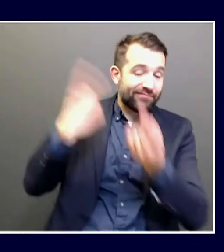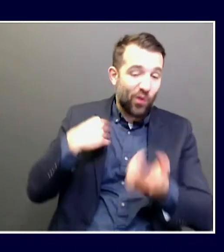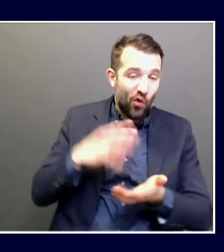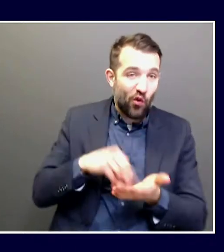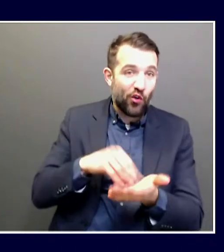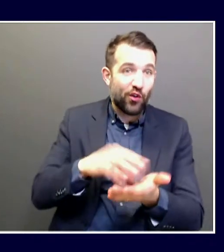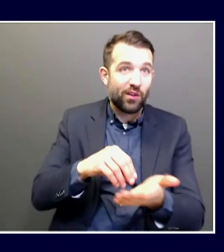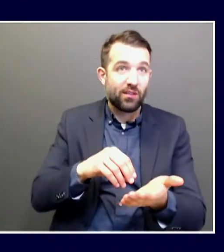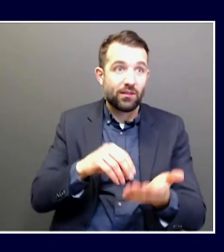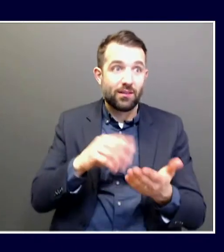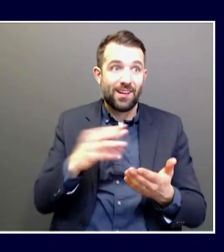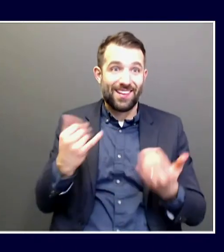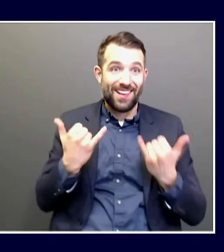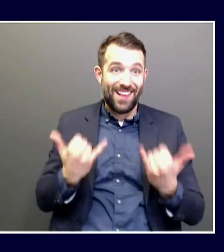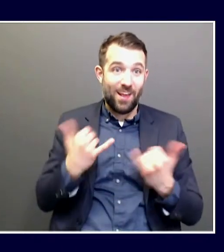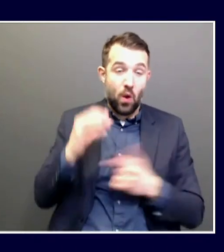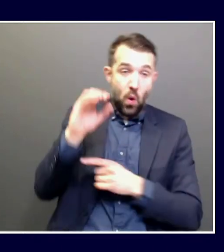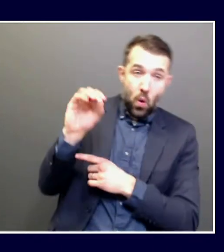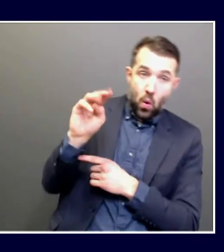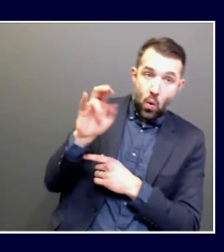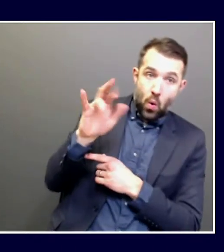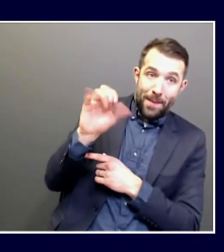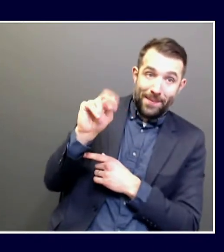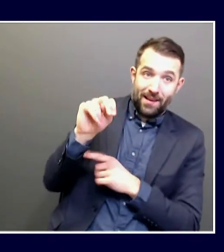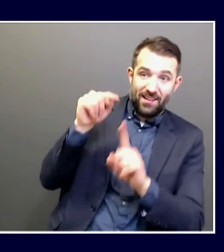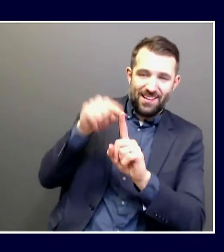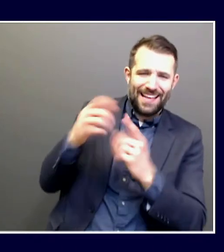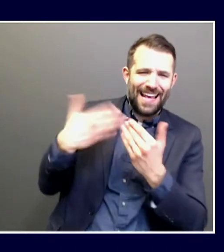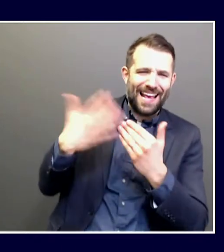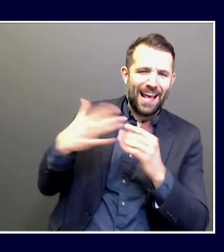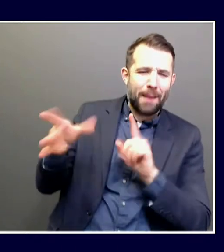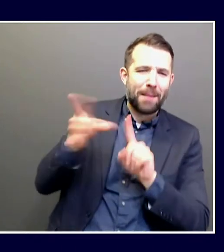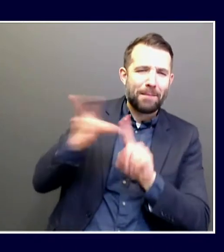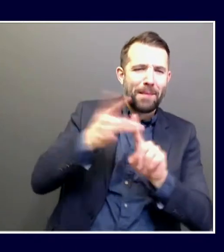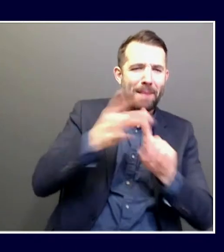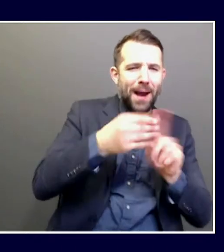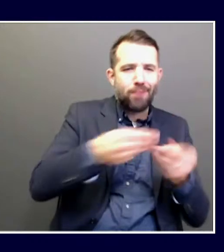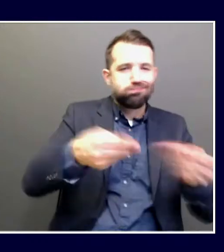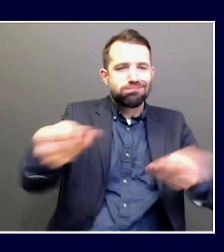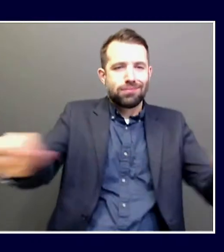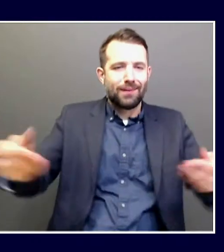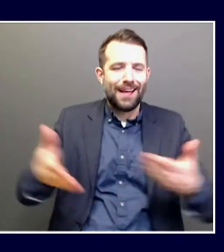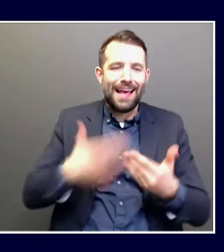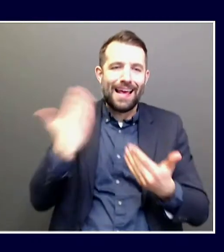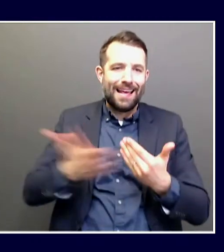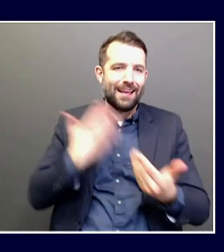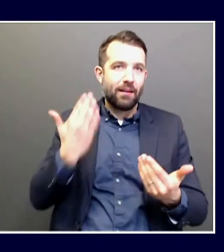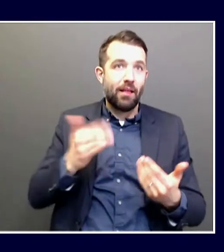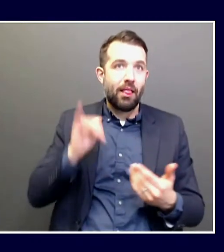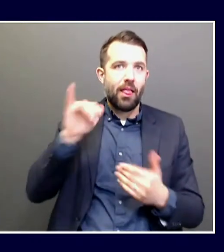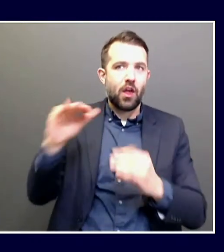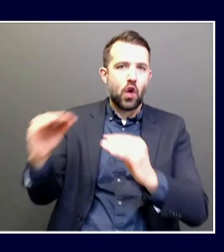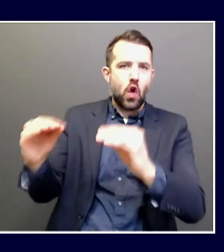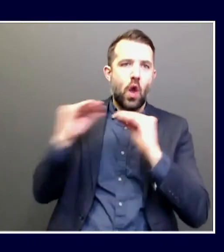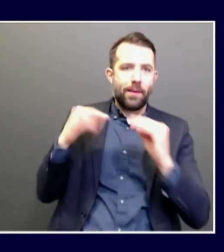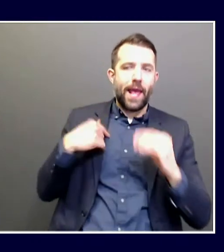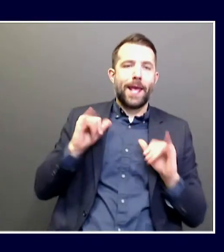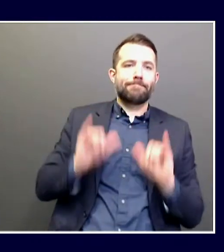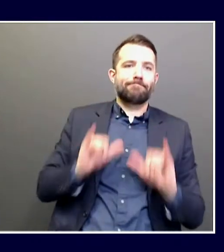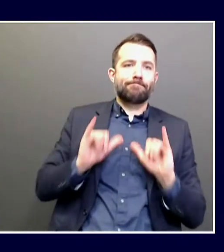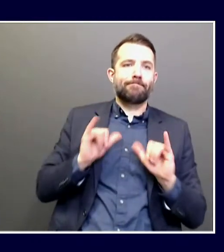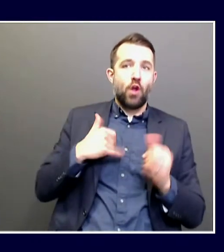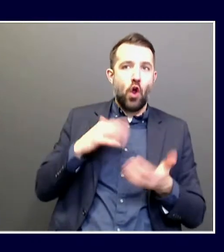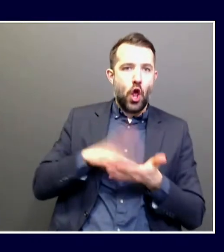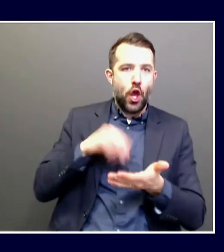Omicron variant, just underscores how important it is to be masked, particularly if you're in an indoor public space.